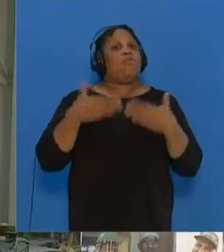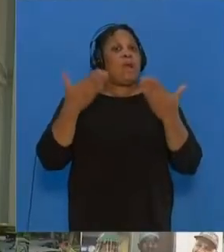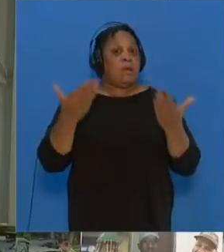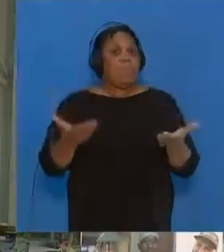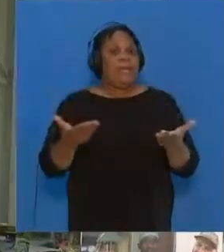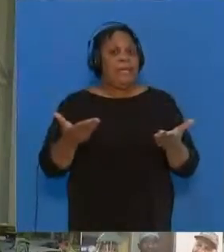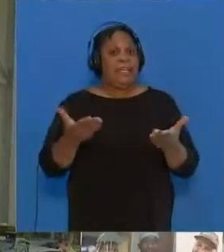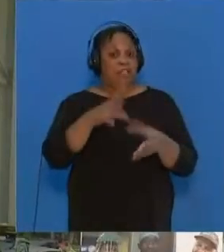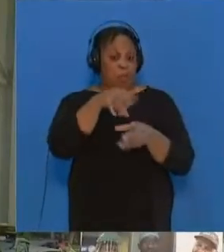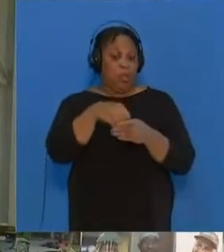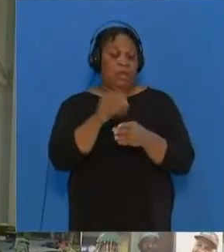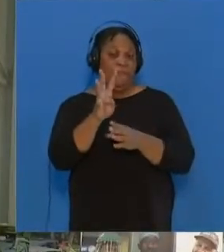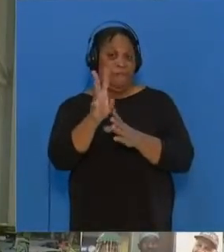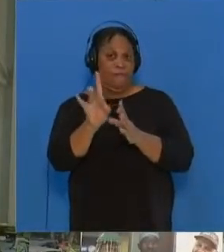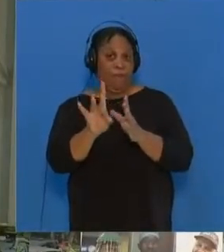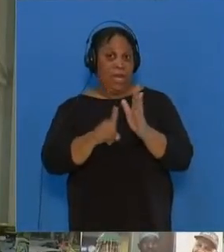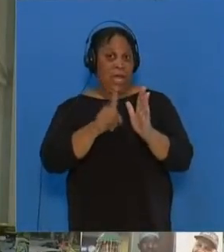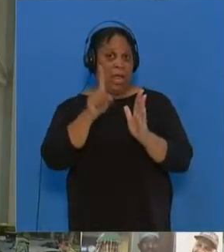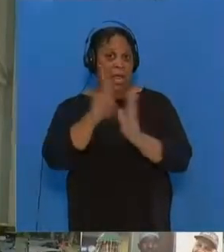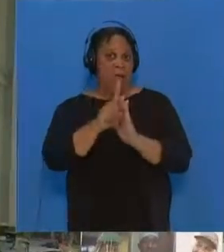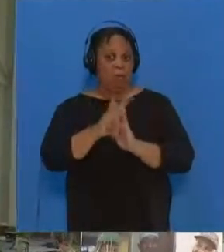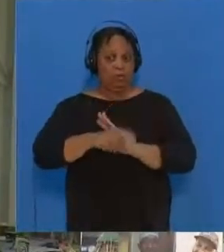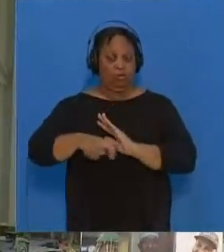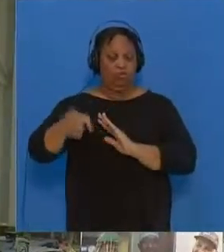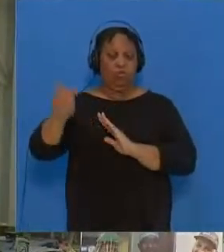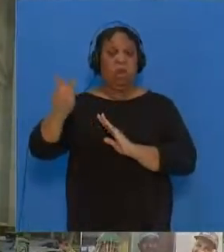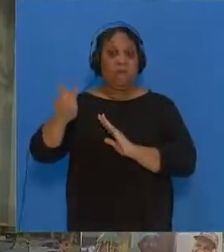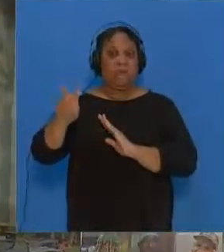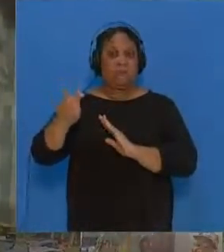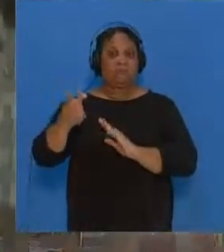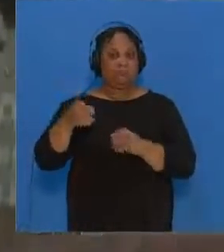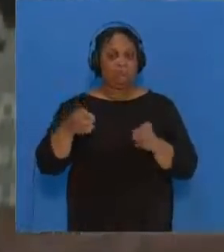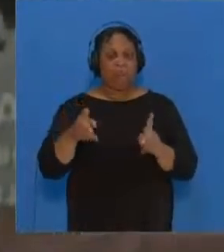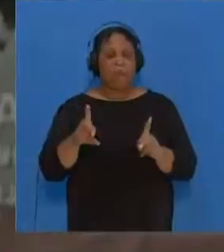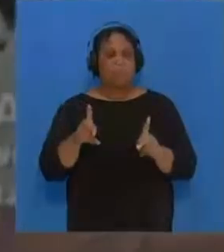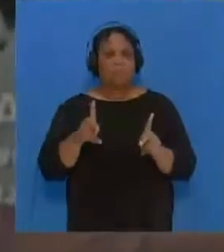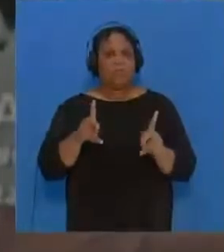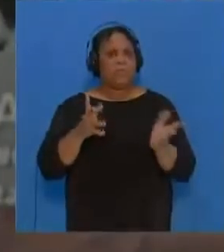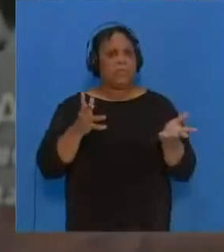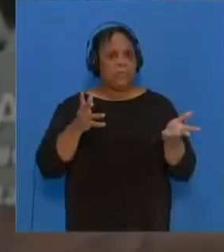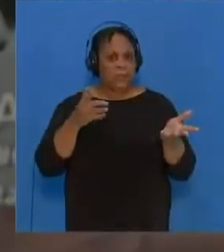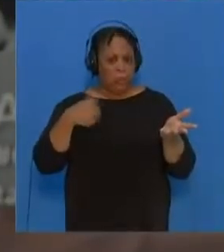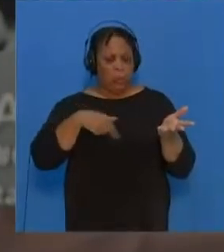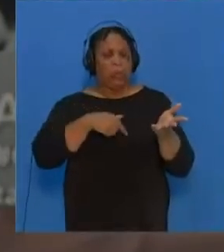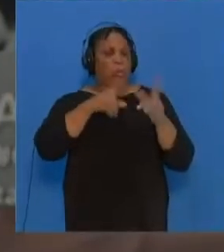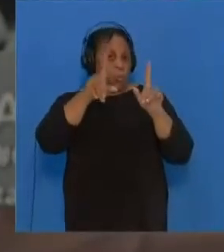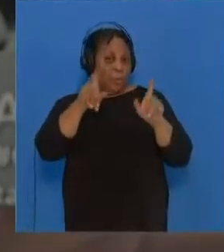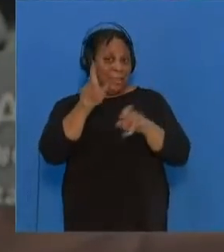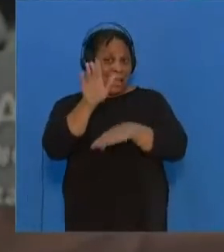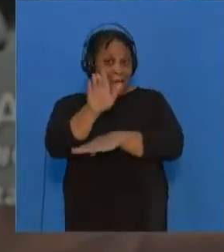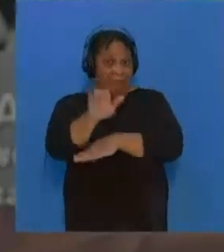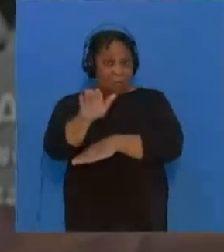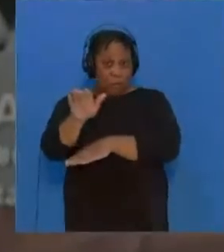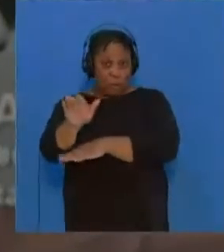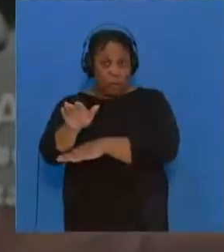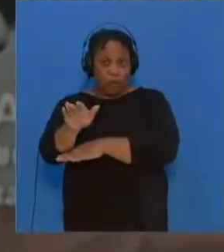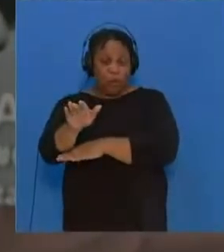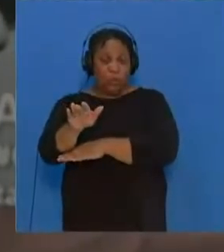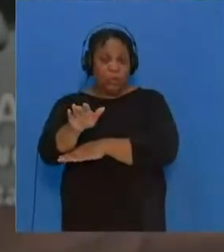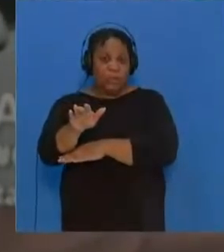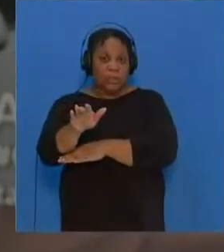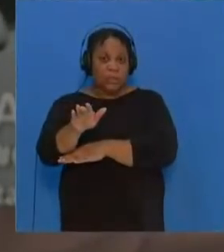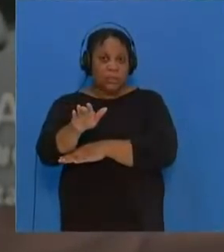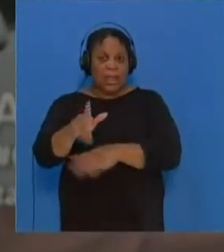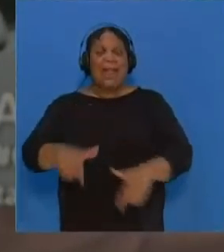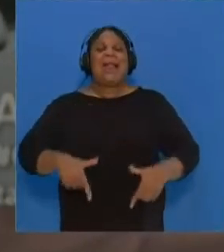is within 48 hours of travel. So when you have an opportunity, in fact, we were testing it this afternoon, and when it will